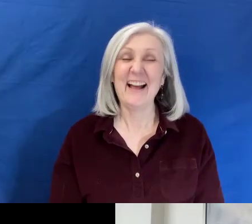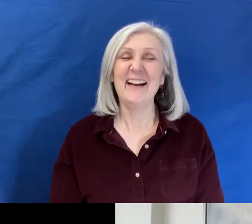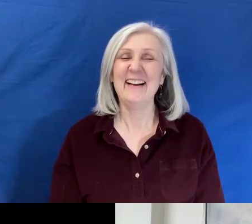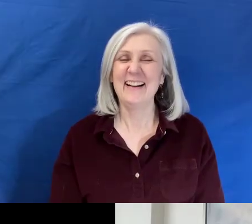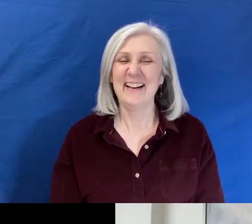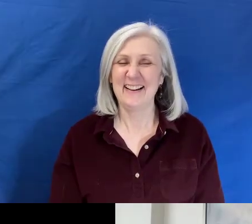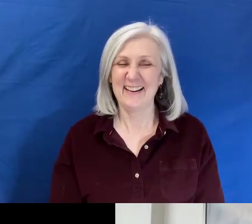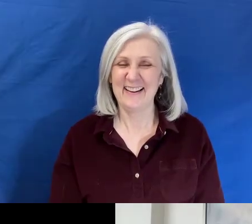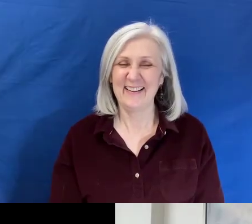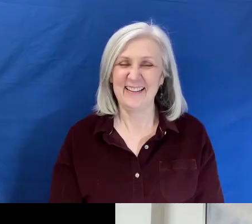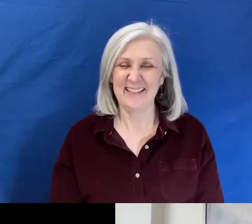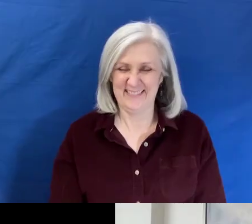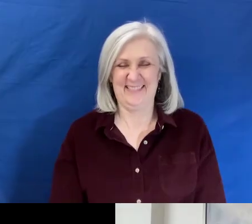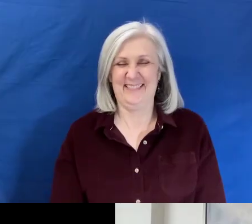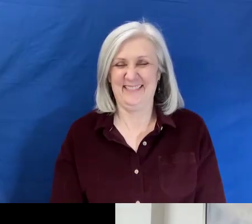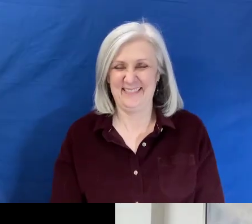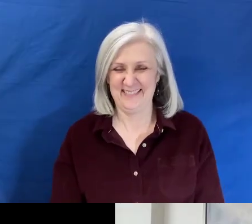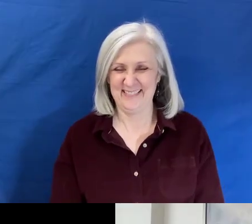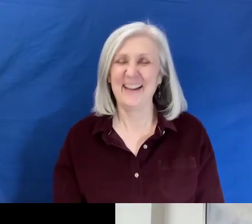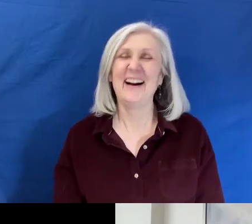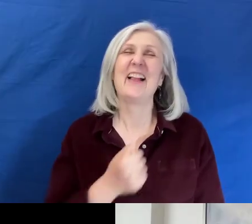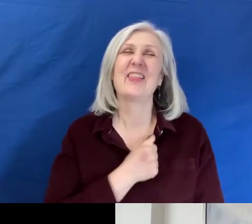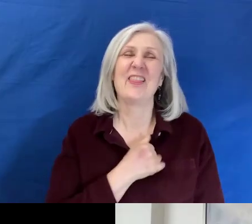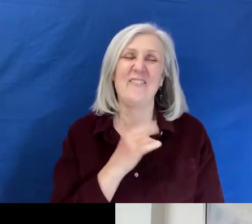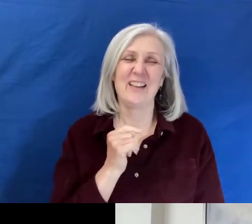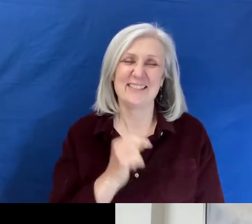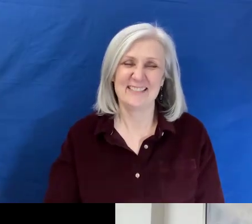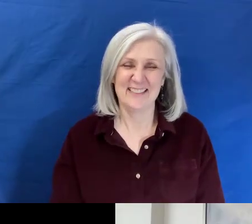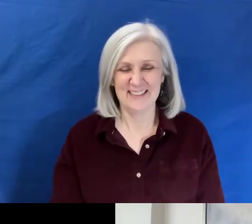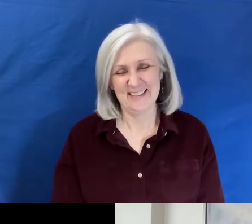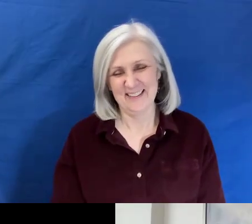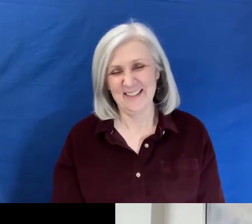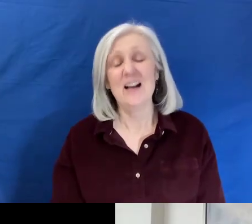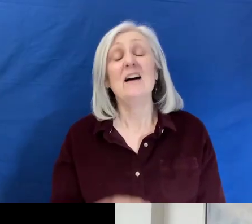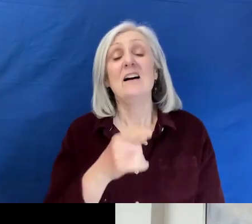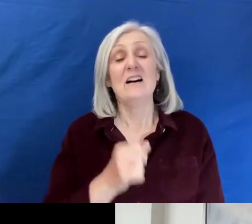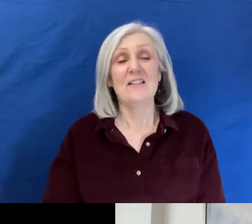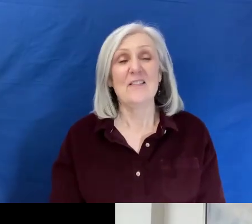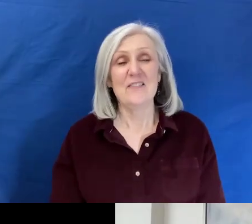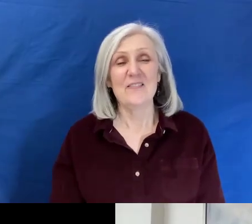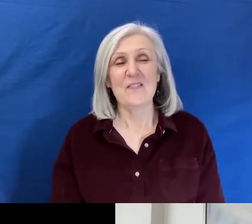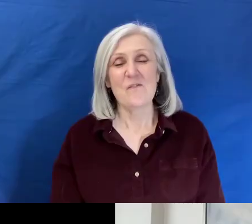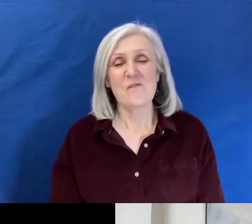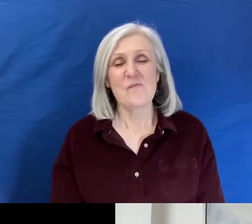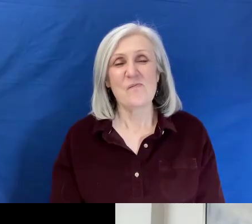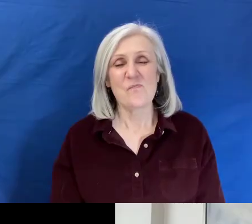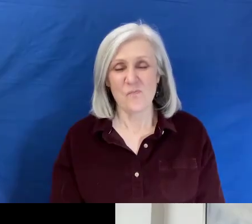like, trying to help. I love it. Yeah. Well, you're I gonna have a have to great time. ban.